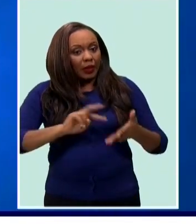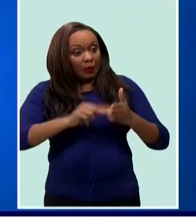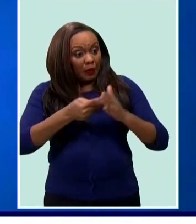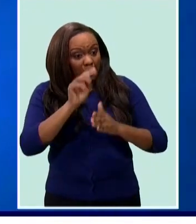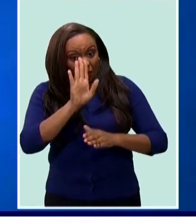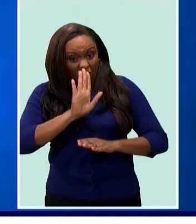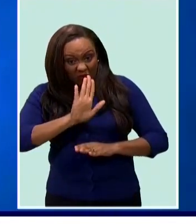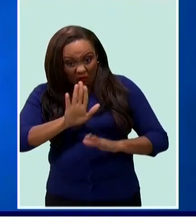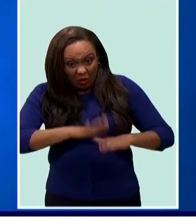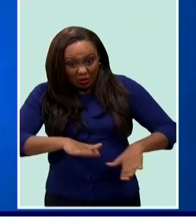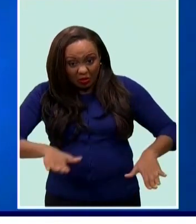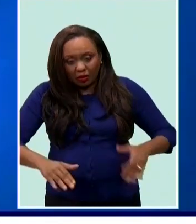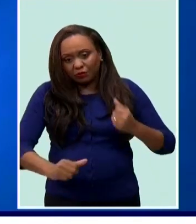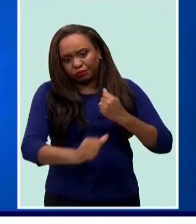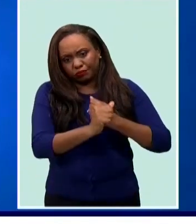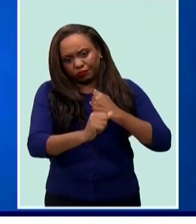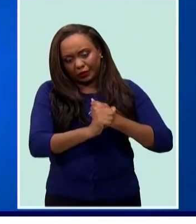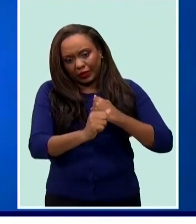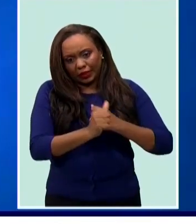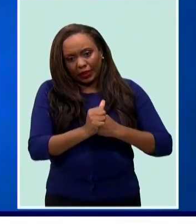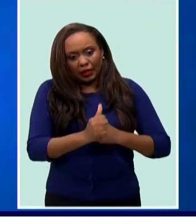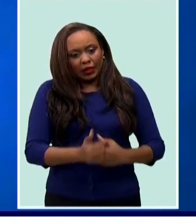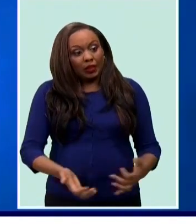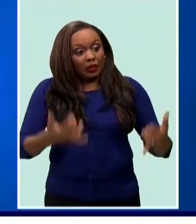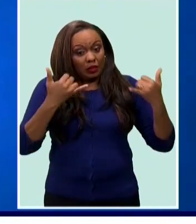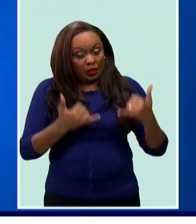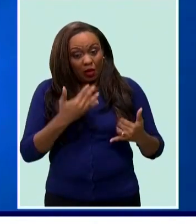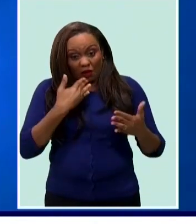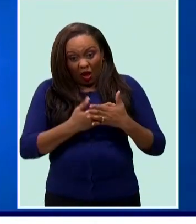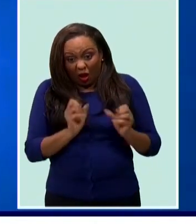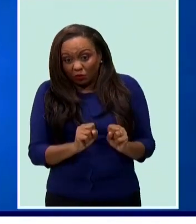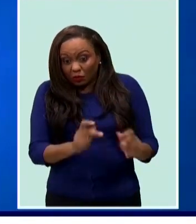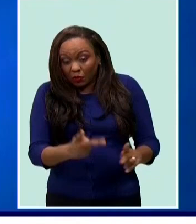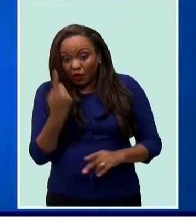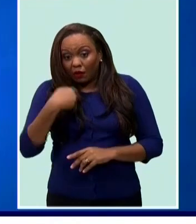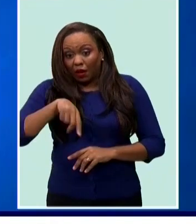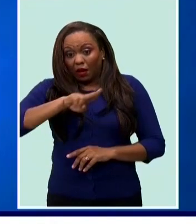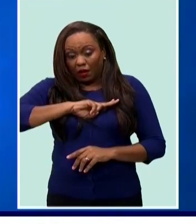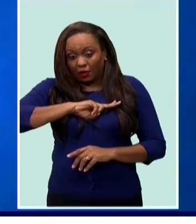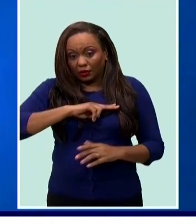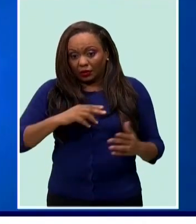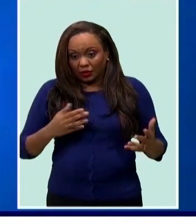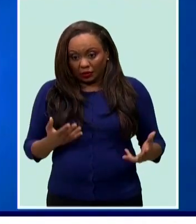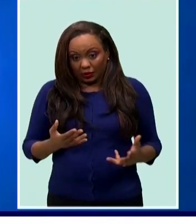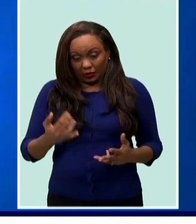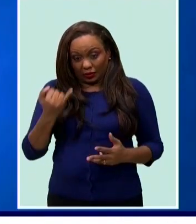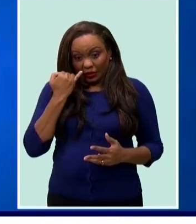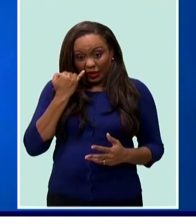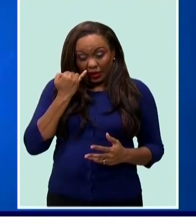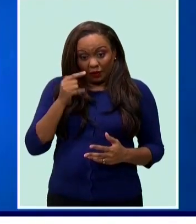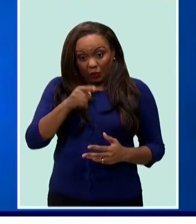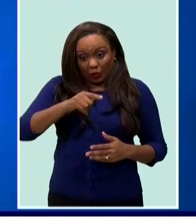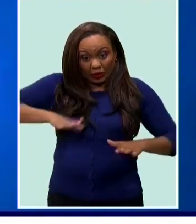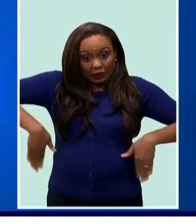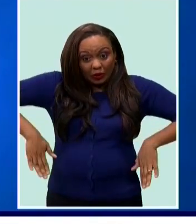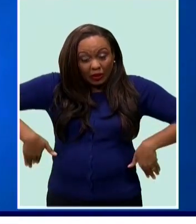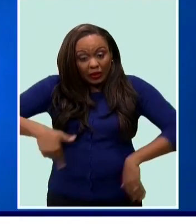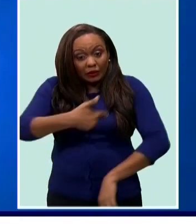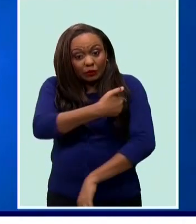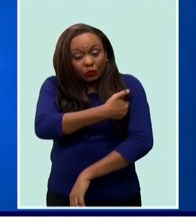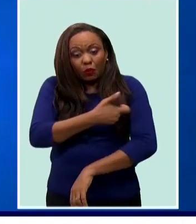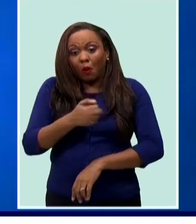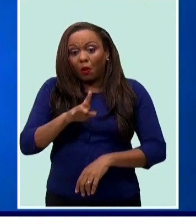So all I'm asking is that this is the opportune moment for Barbadians, for those who have not been